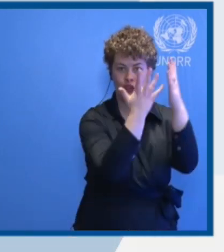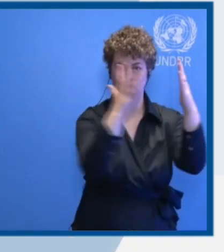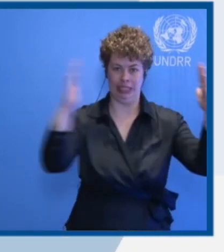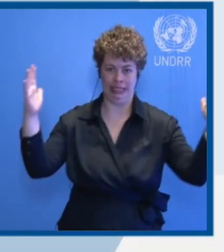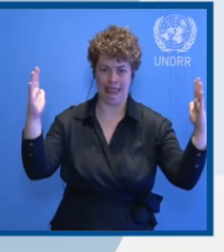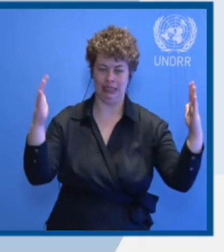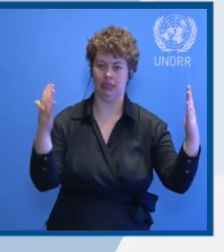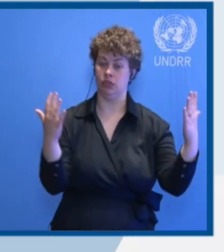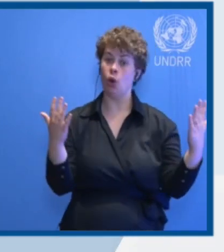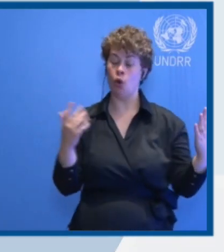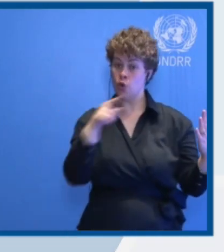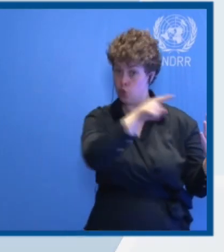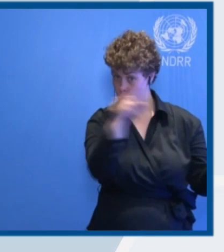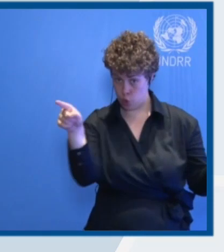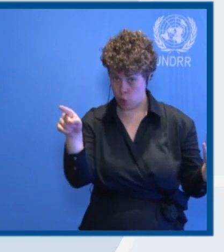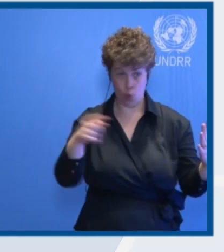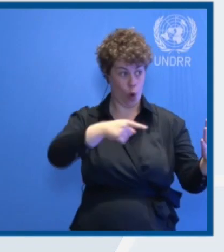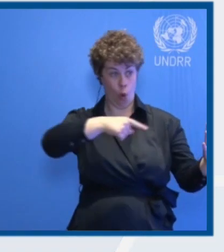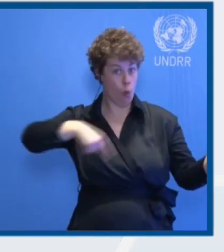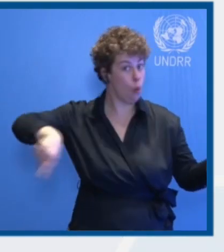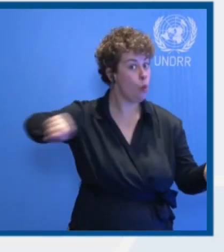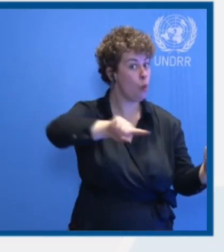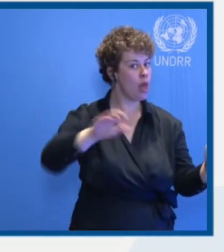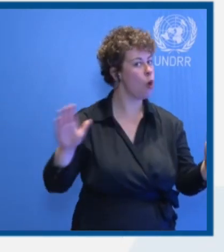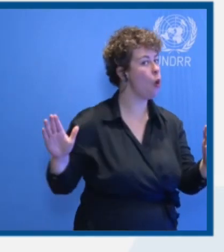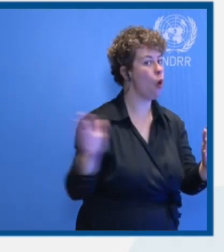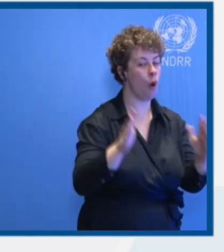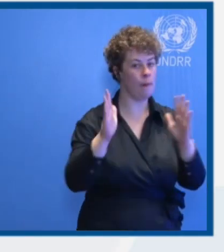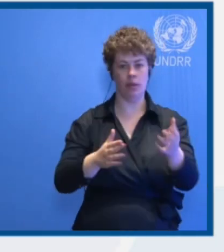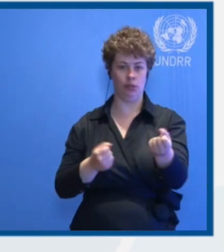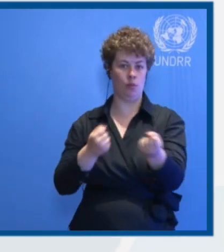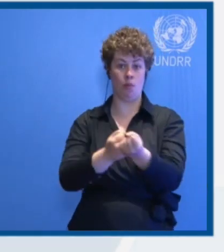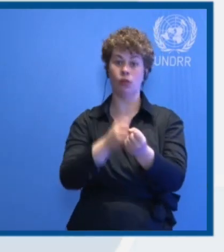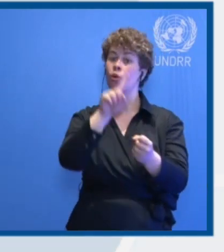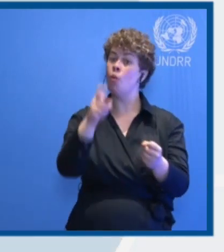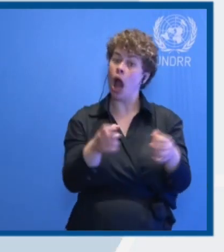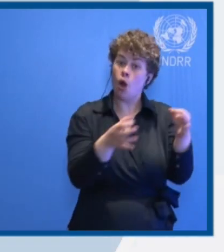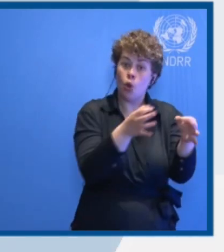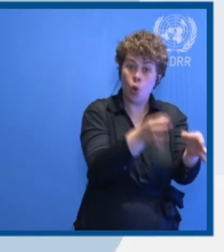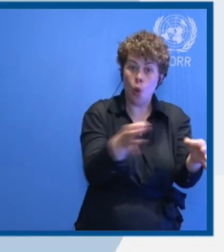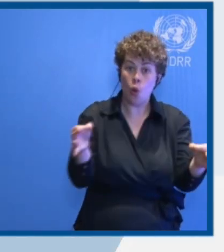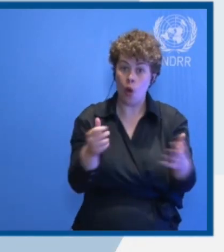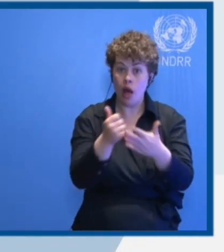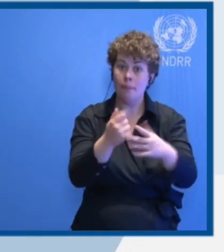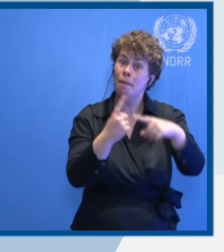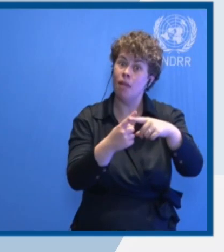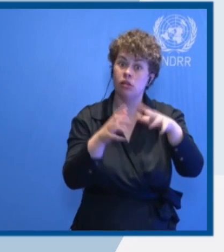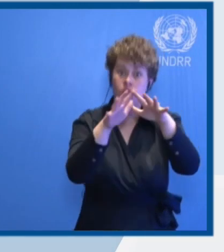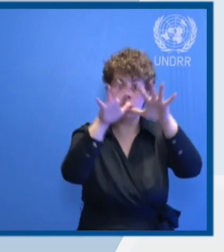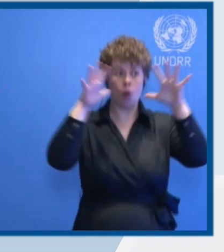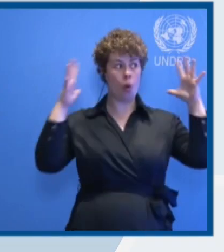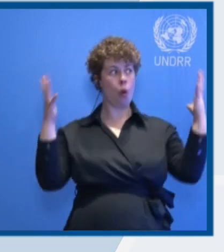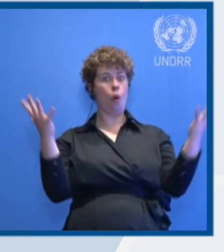should actually be behind, because it delivers not just local solutions, actually at the global scale, solutions